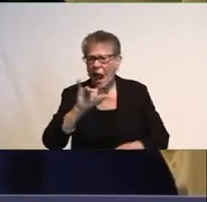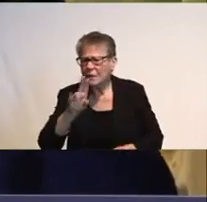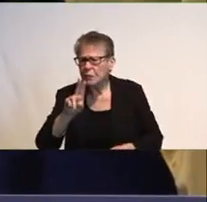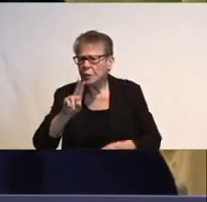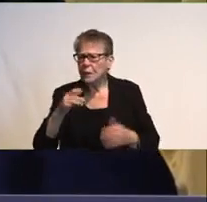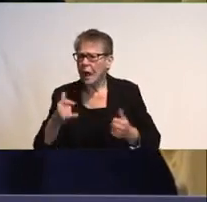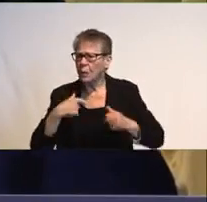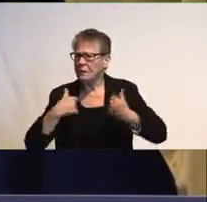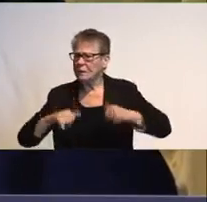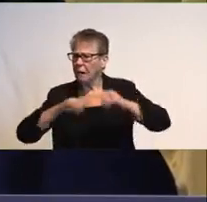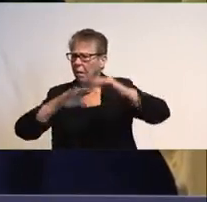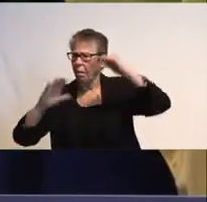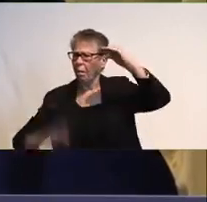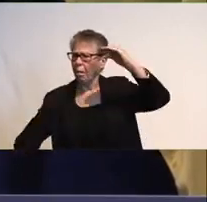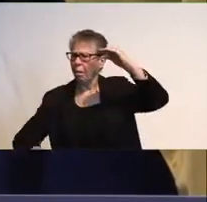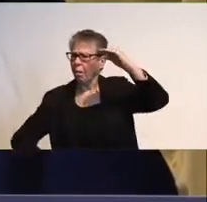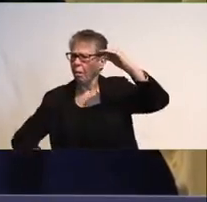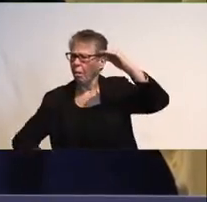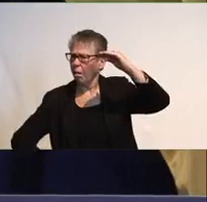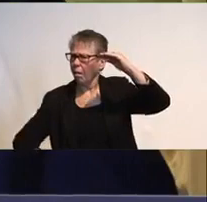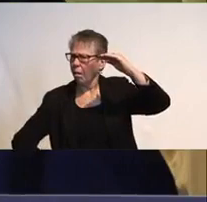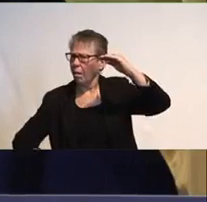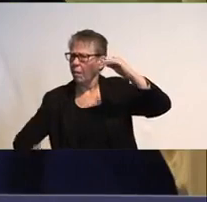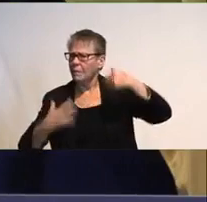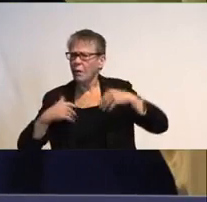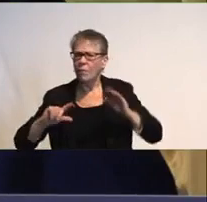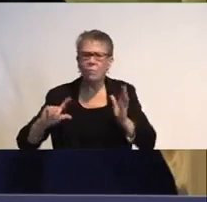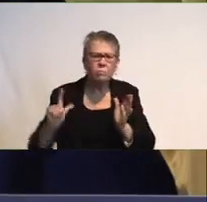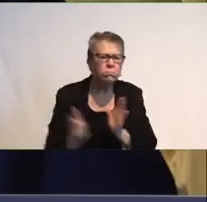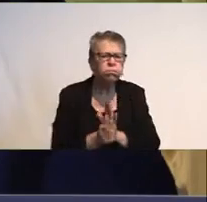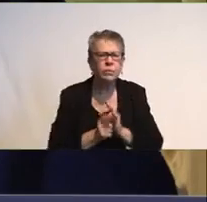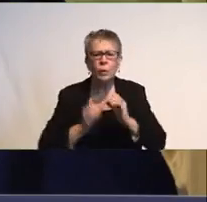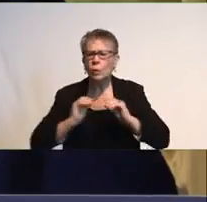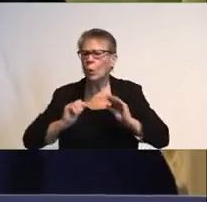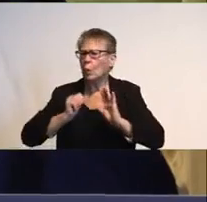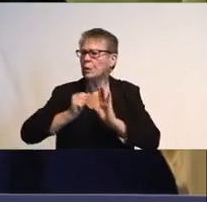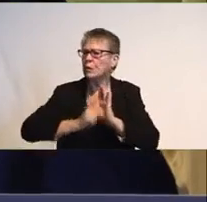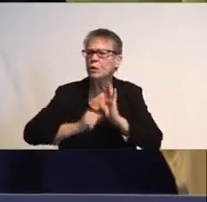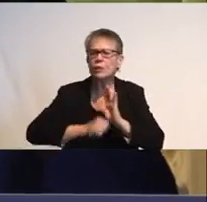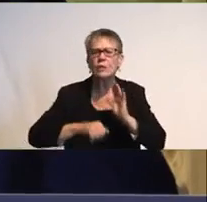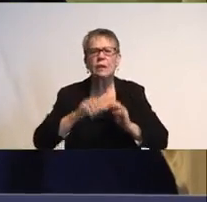not allowing elective surgeries at that point. Judy, I'd say there's no specific number, but